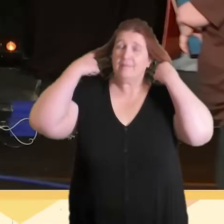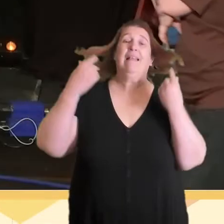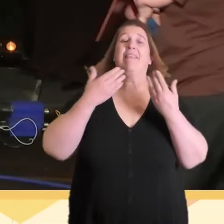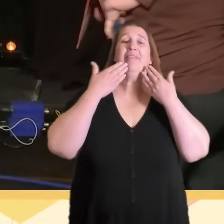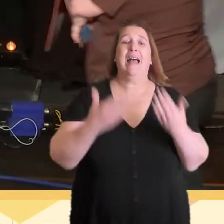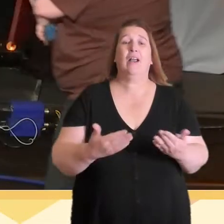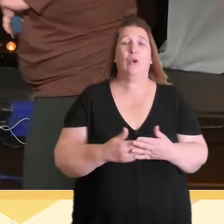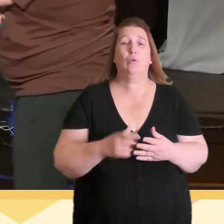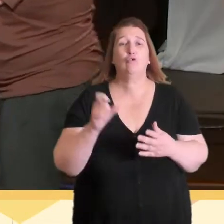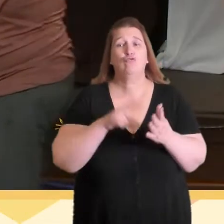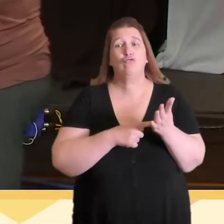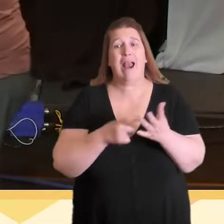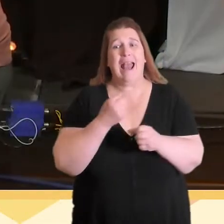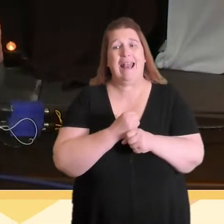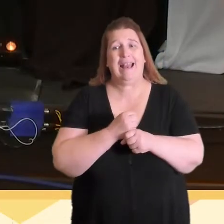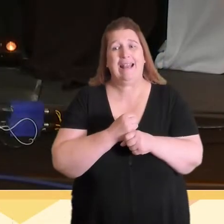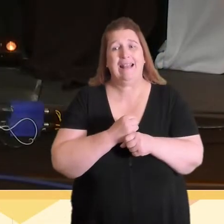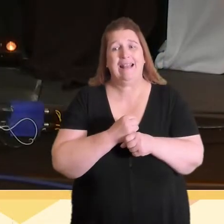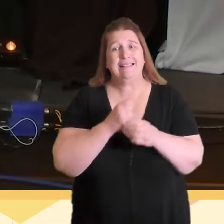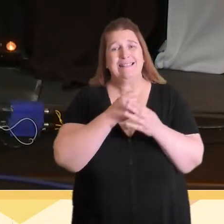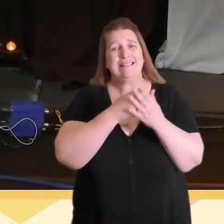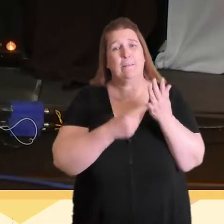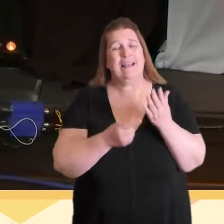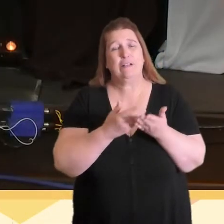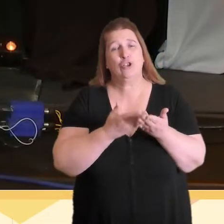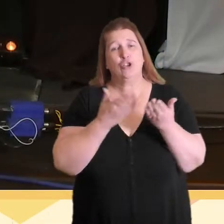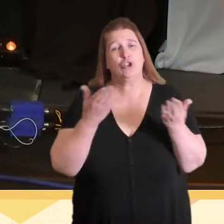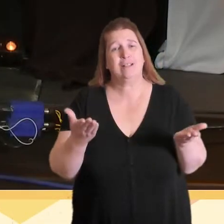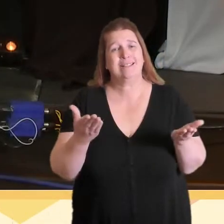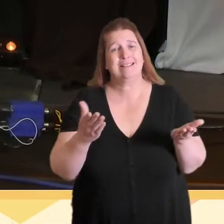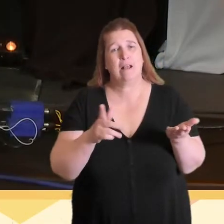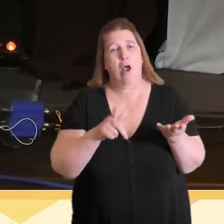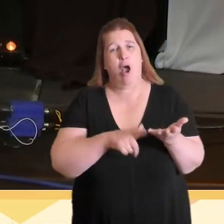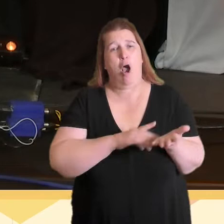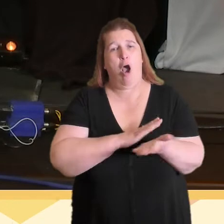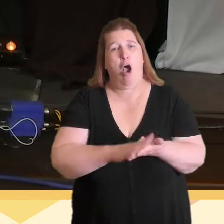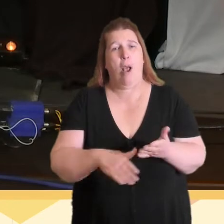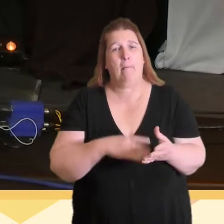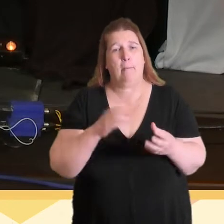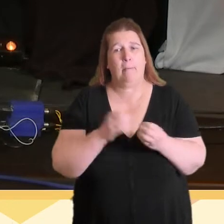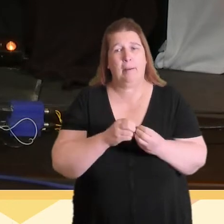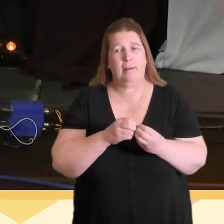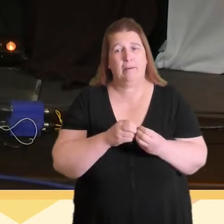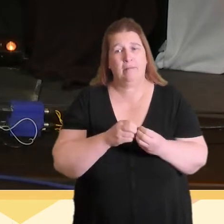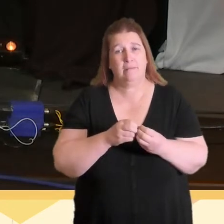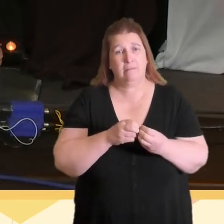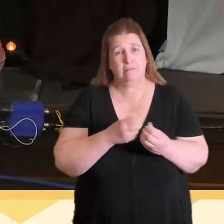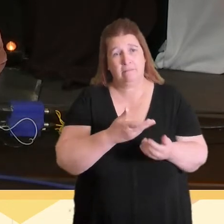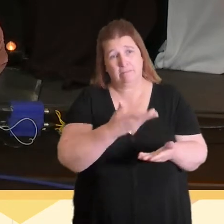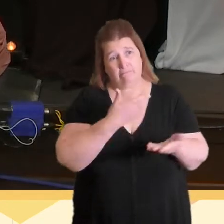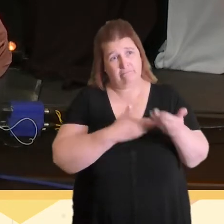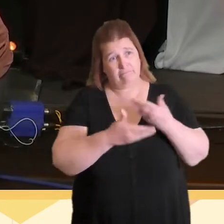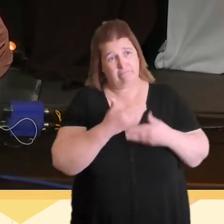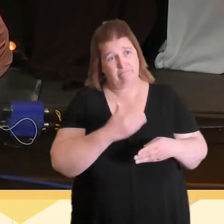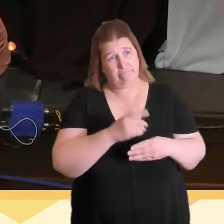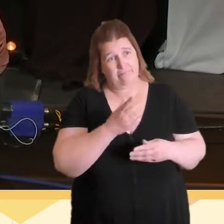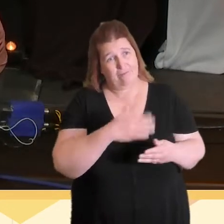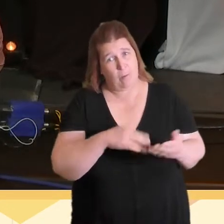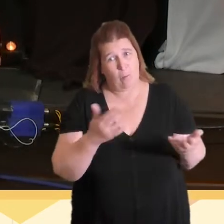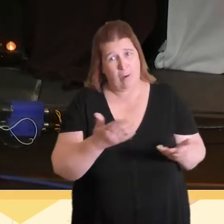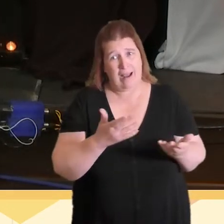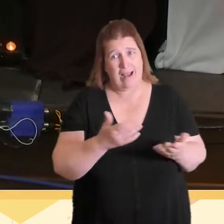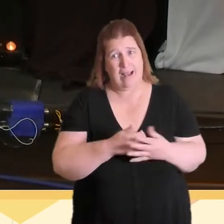Craig's here to represent the Disability Justice Hub. Craig, could you tell us a little bit about where you're